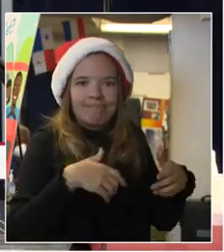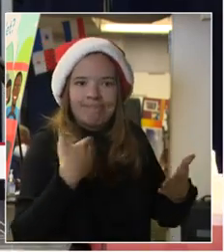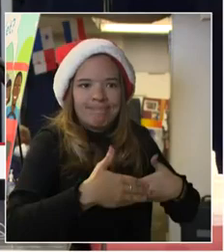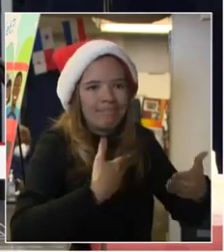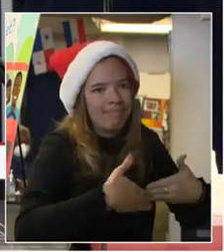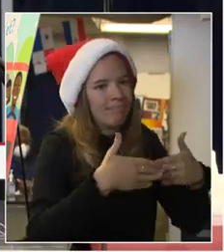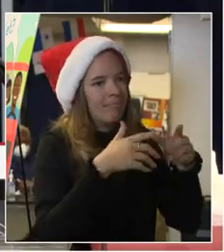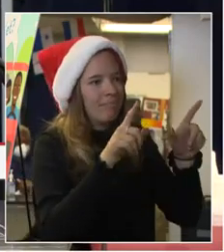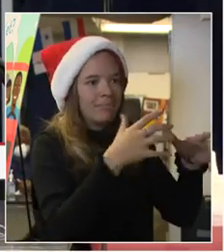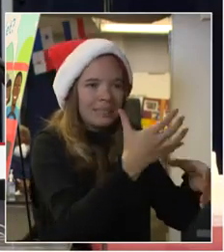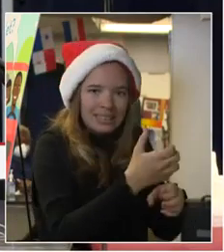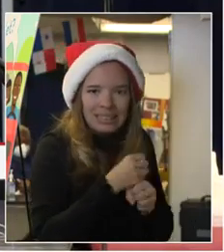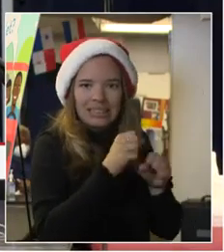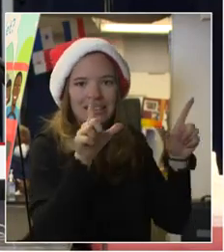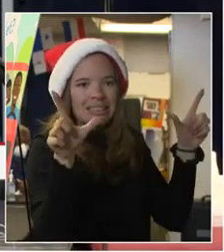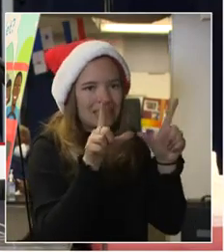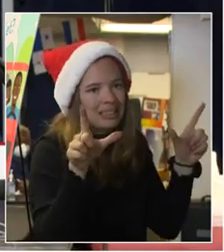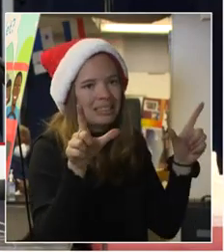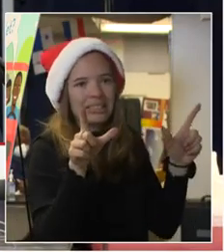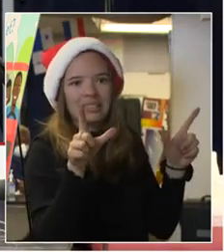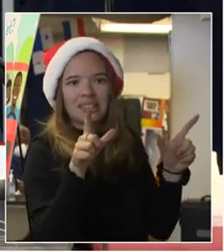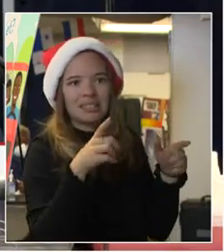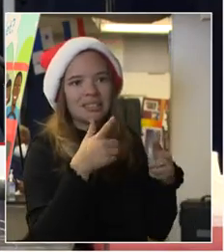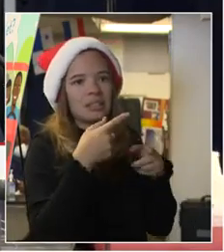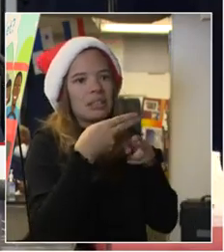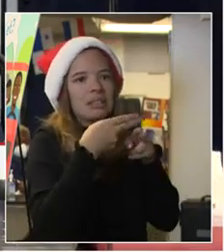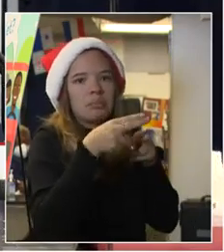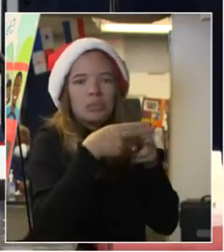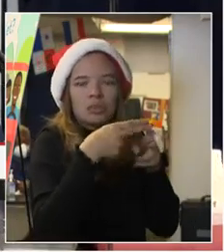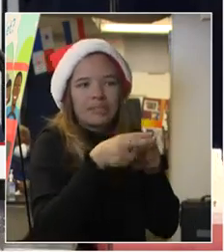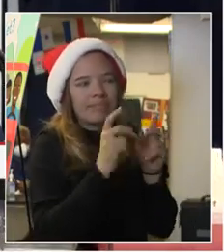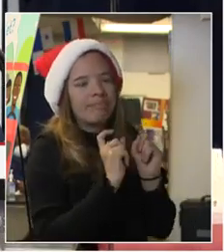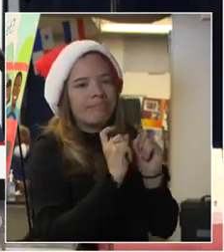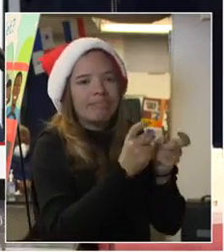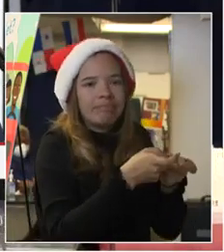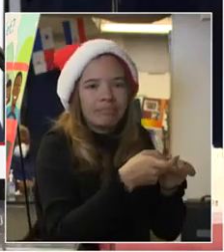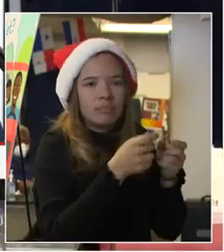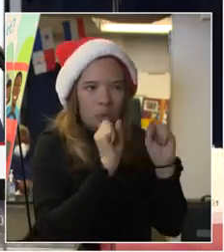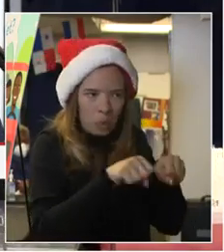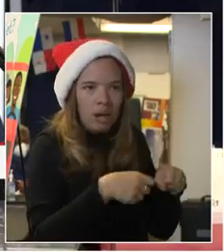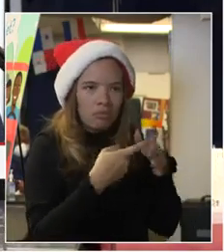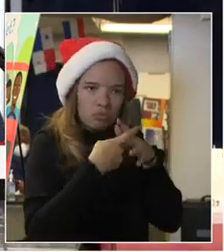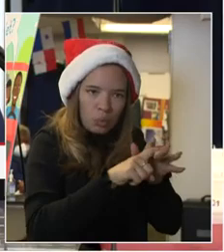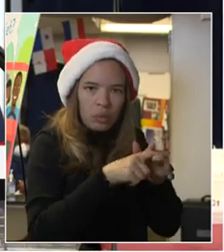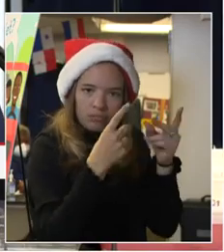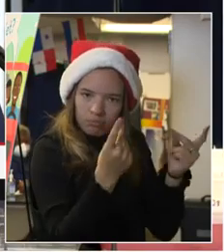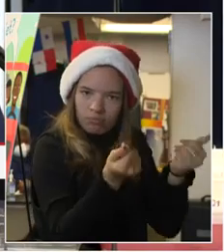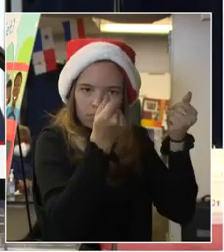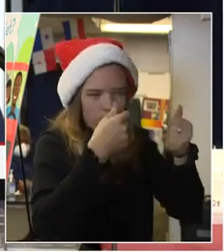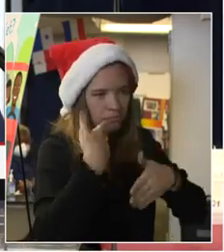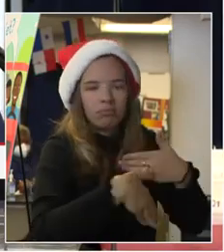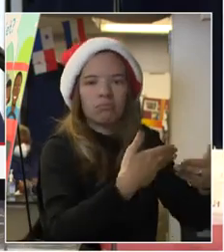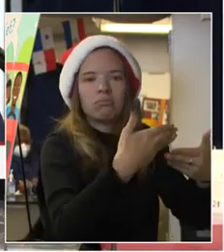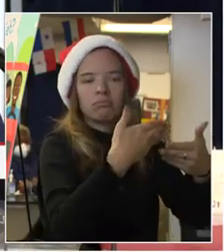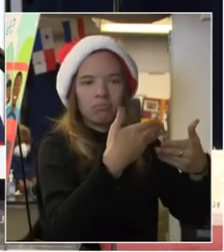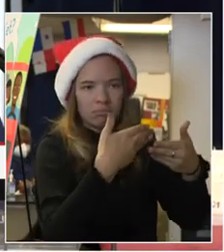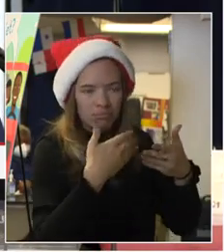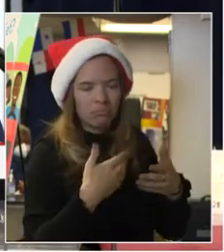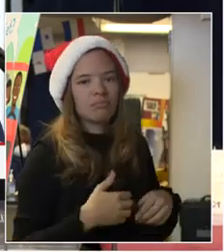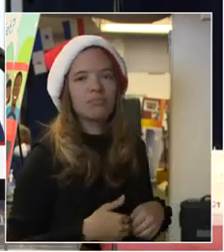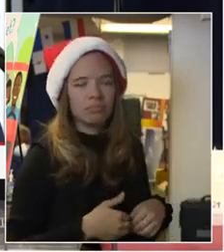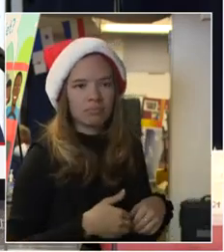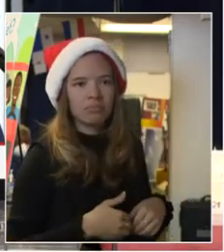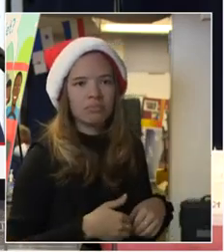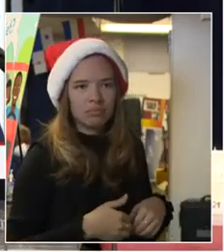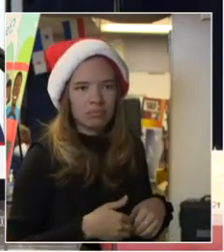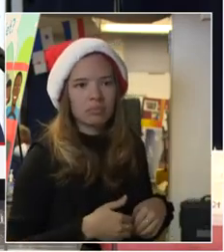or to provide them with a temporary measure such that they can be employed and working within our hospitals. With that,